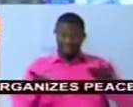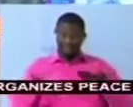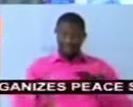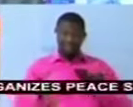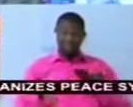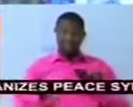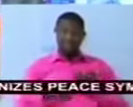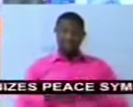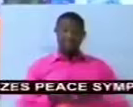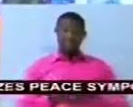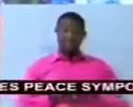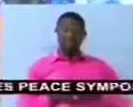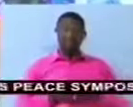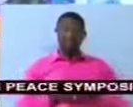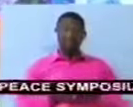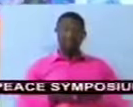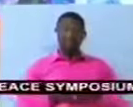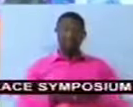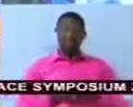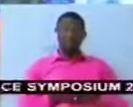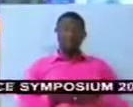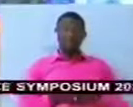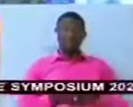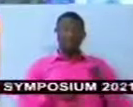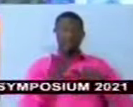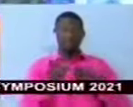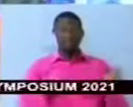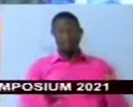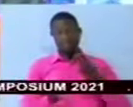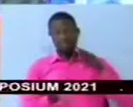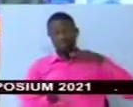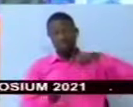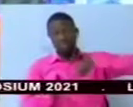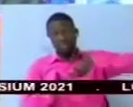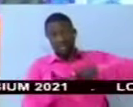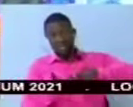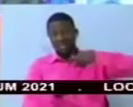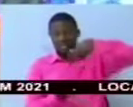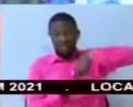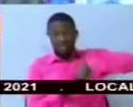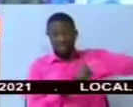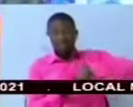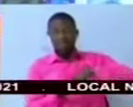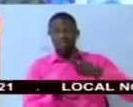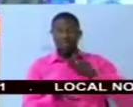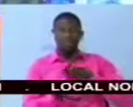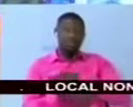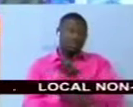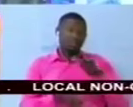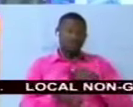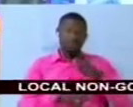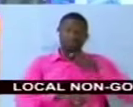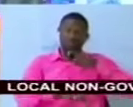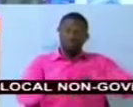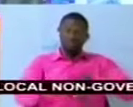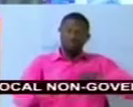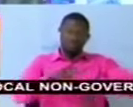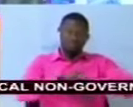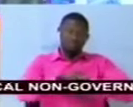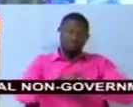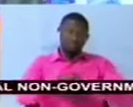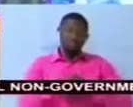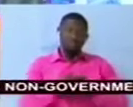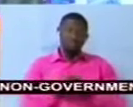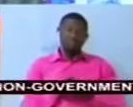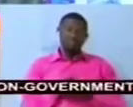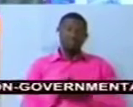dem jonkon pour ñu ñow handcuff ma and I went to the center and squat down to for them to hand me handcuffed because duñ la